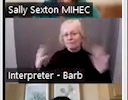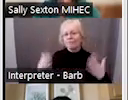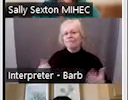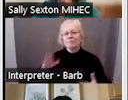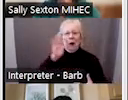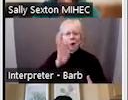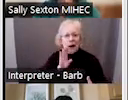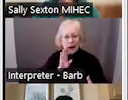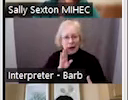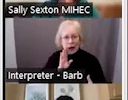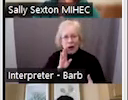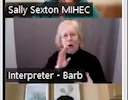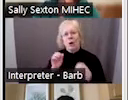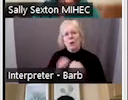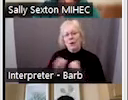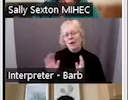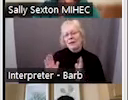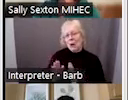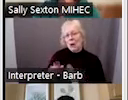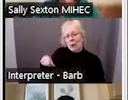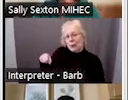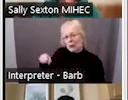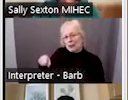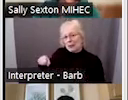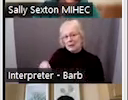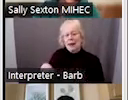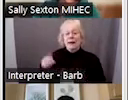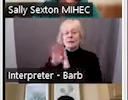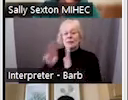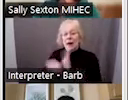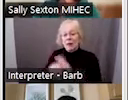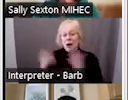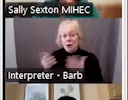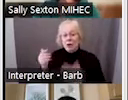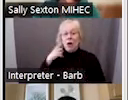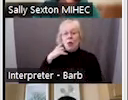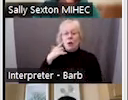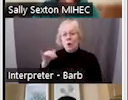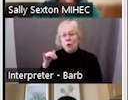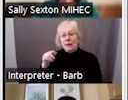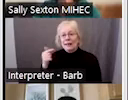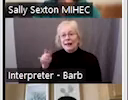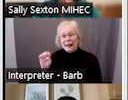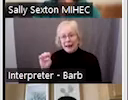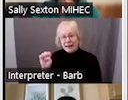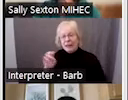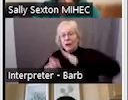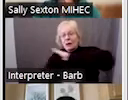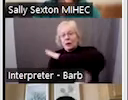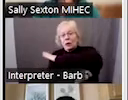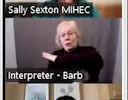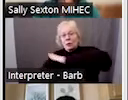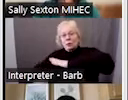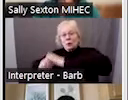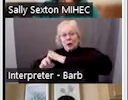and holding a small black purse. In the background is the Golden Gate Bridge, the water, and fading sunlight with clouds